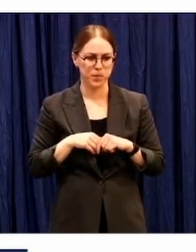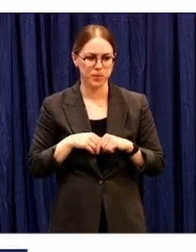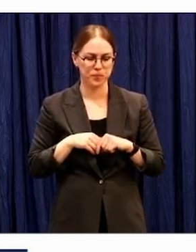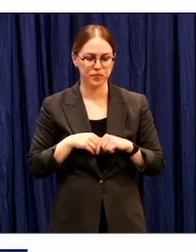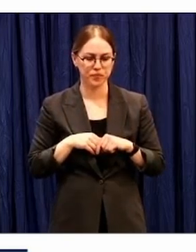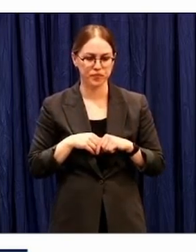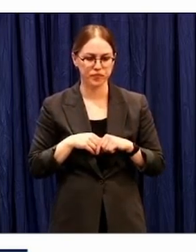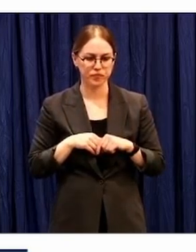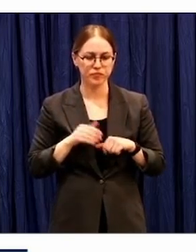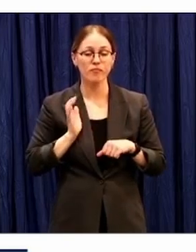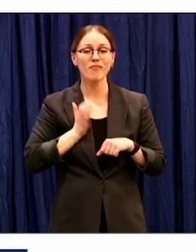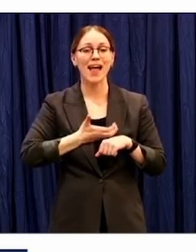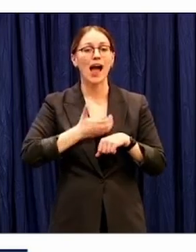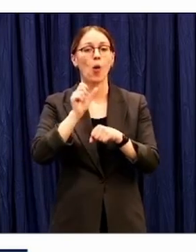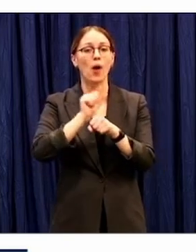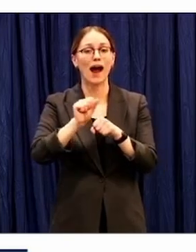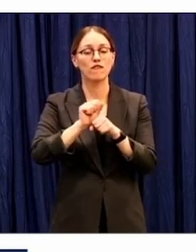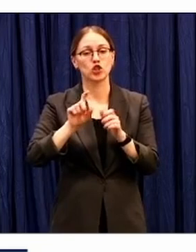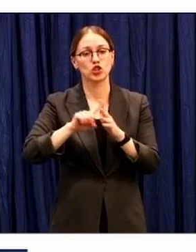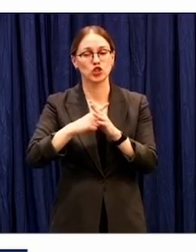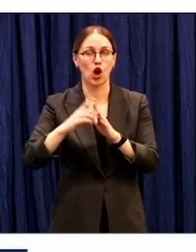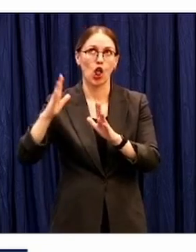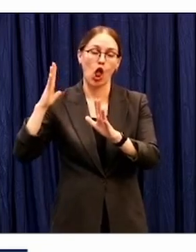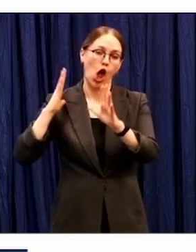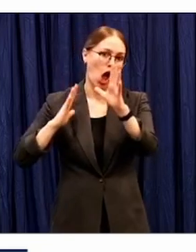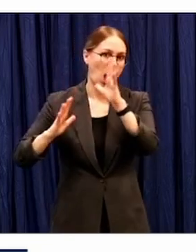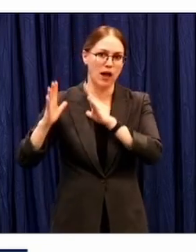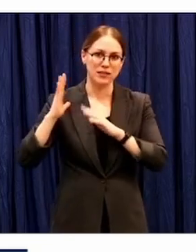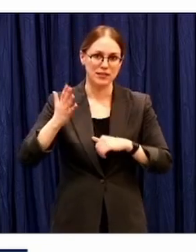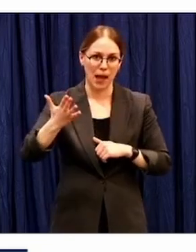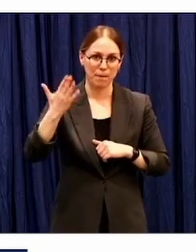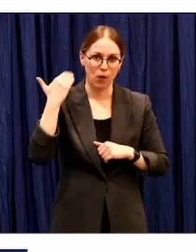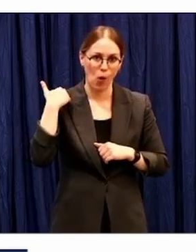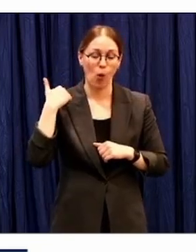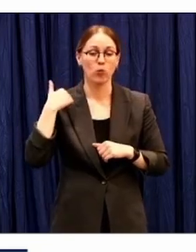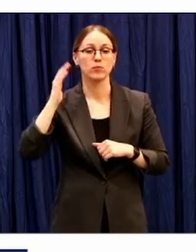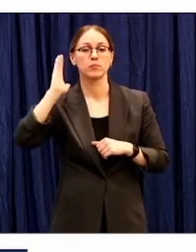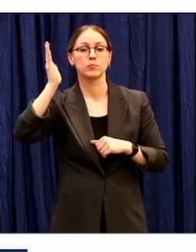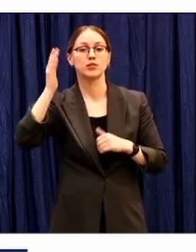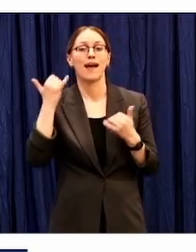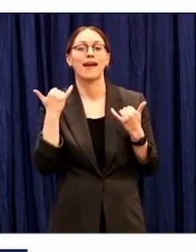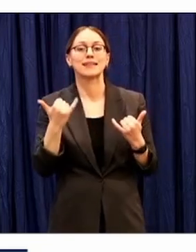So our efforts started long ago. I'm going to talk mainly about